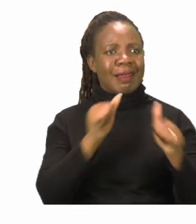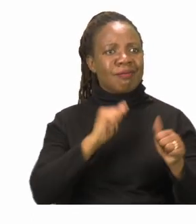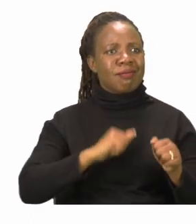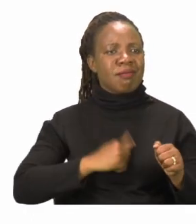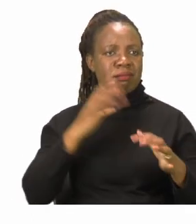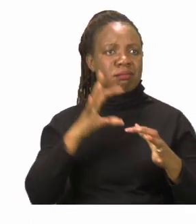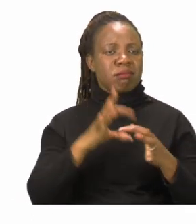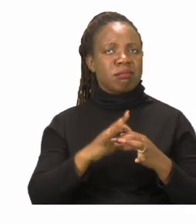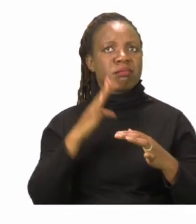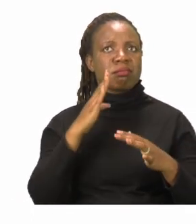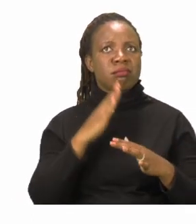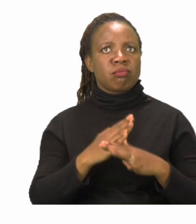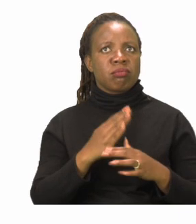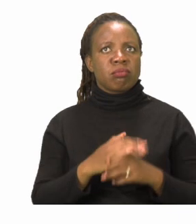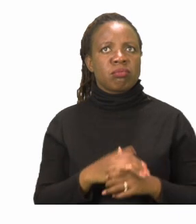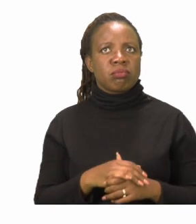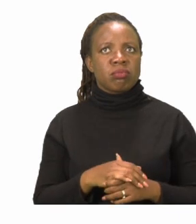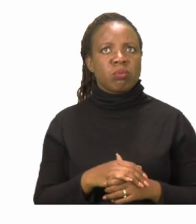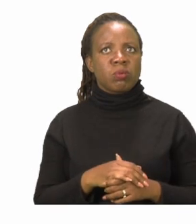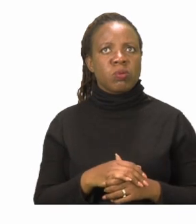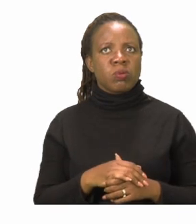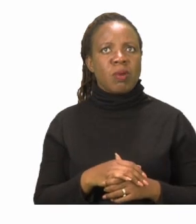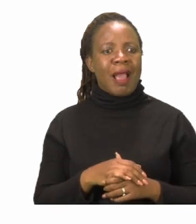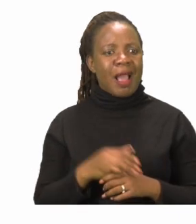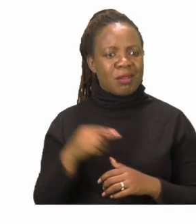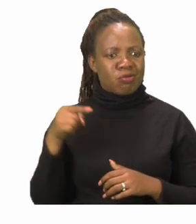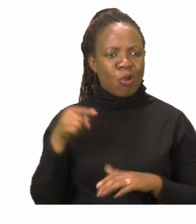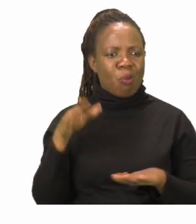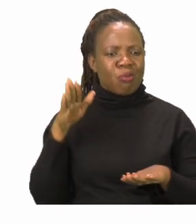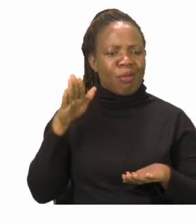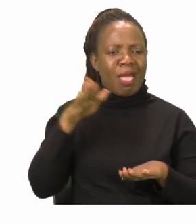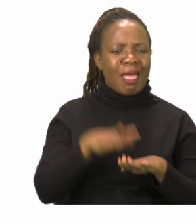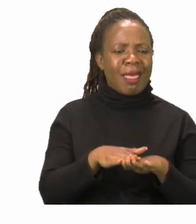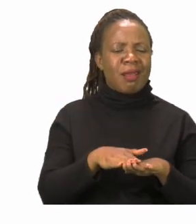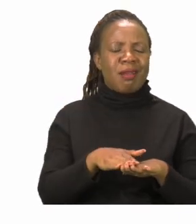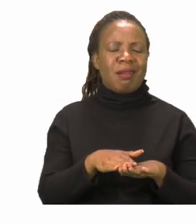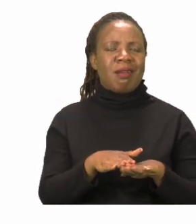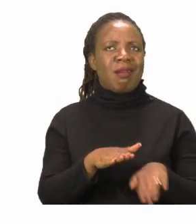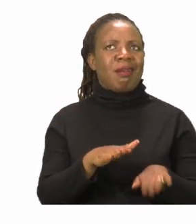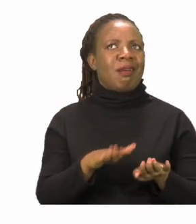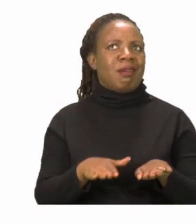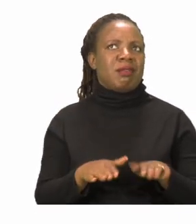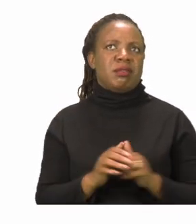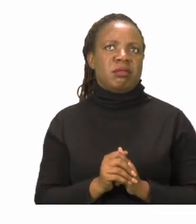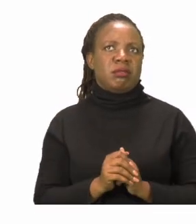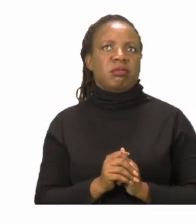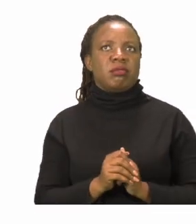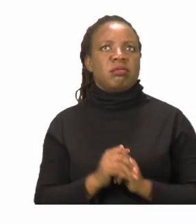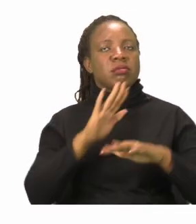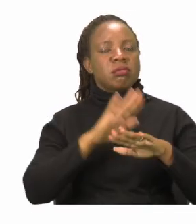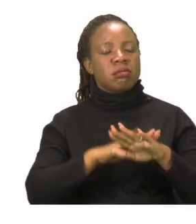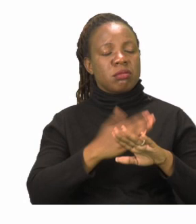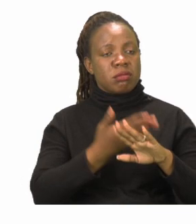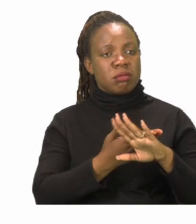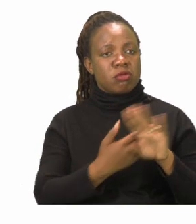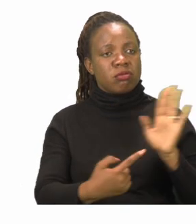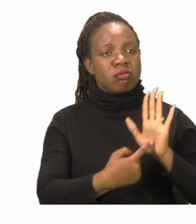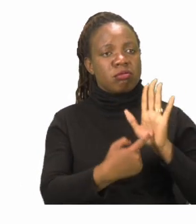You stepped on my toe. So all of these examples are showing a strong